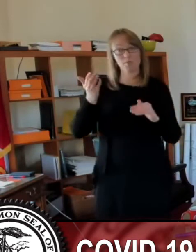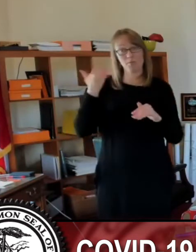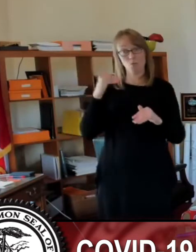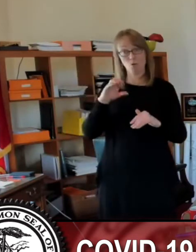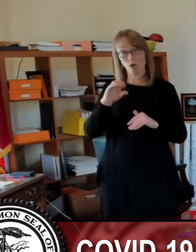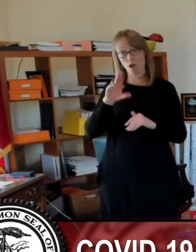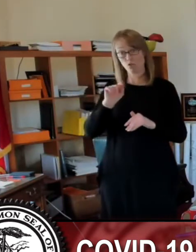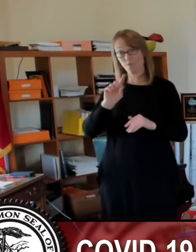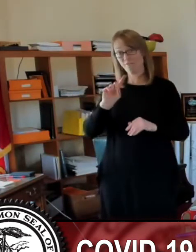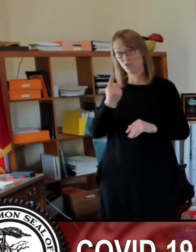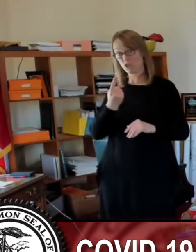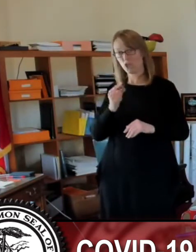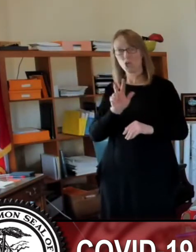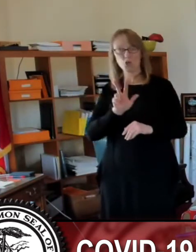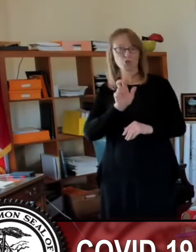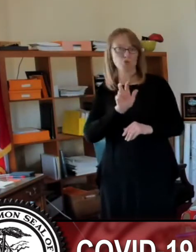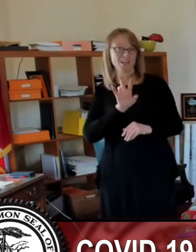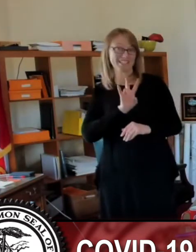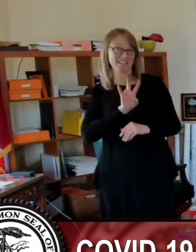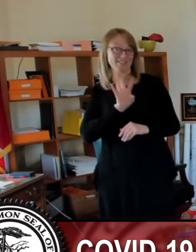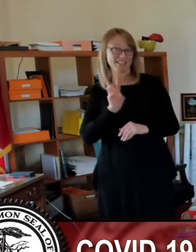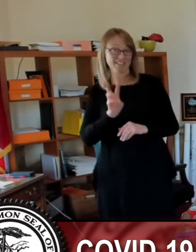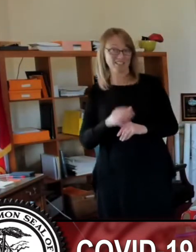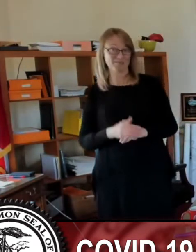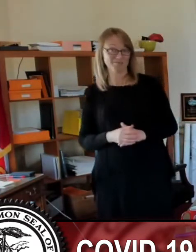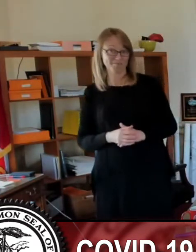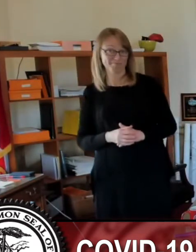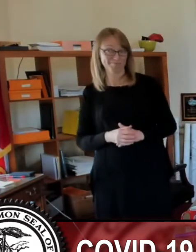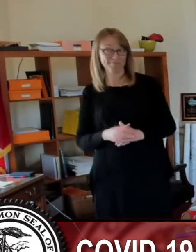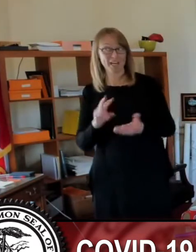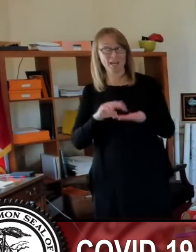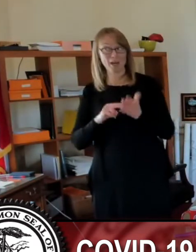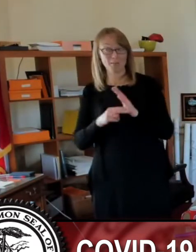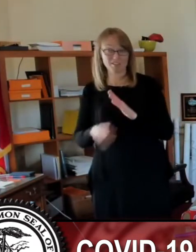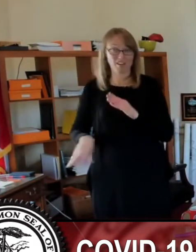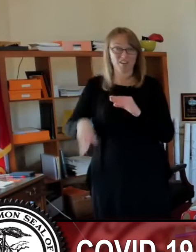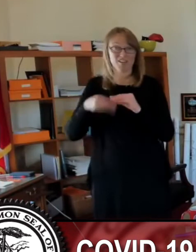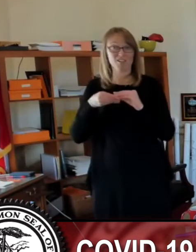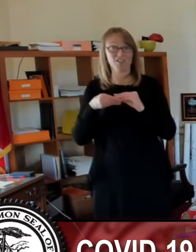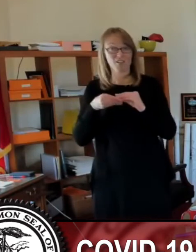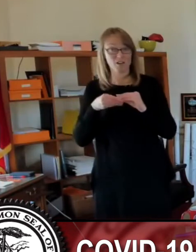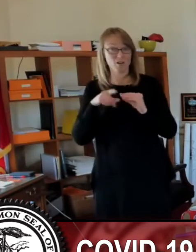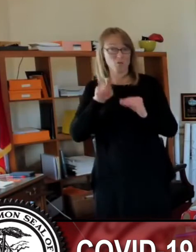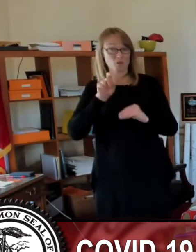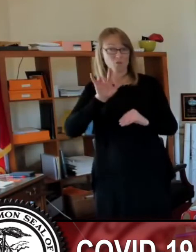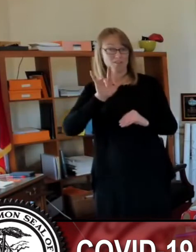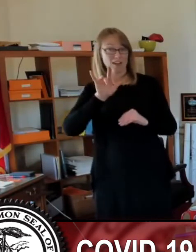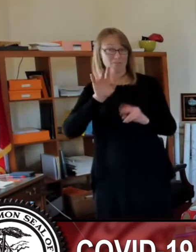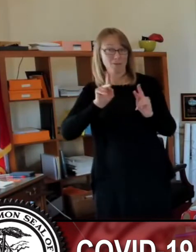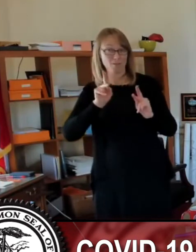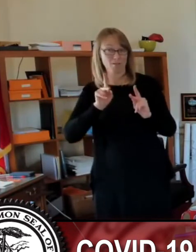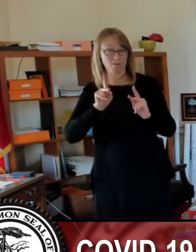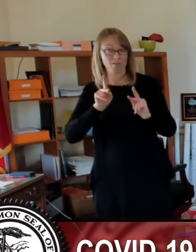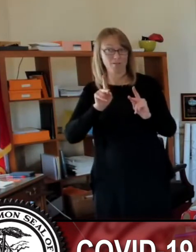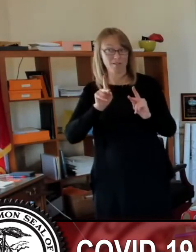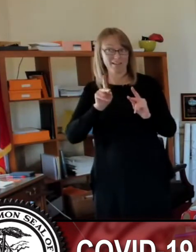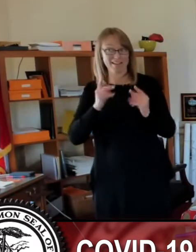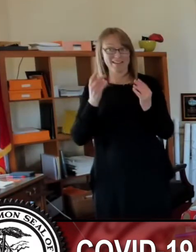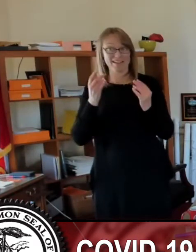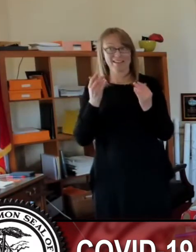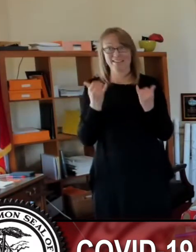1st, 376. So there's another 125 people in the hospital today, more than there